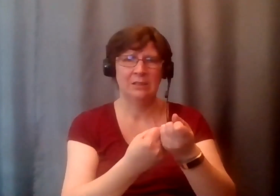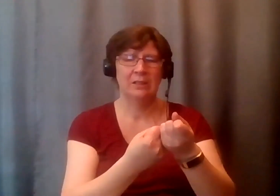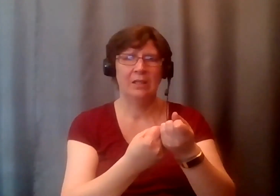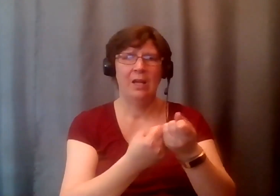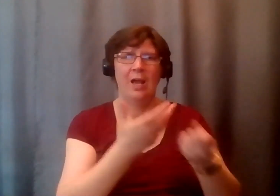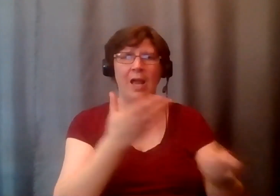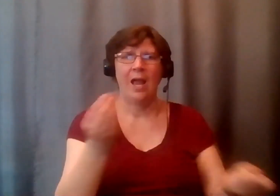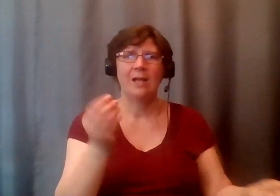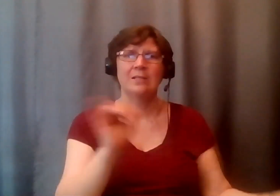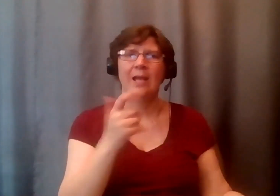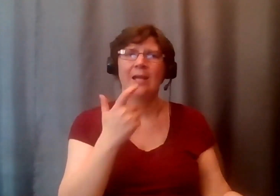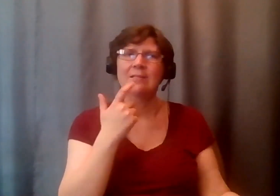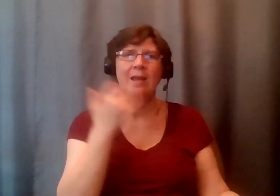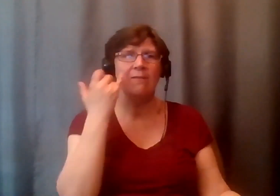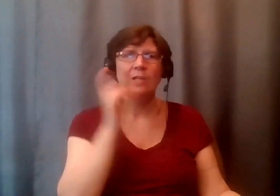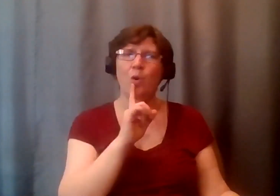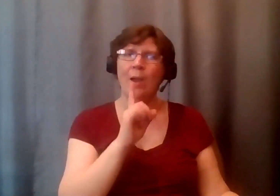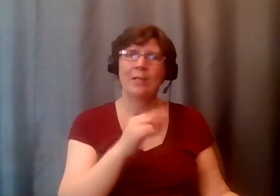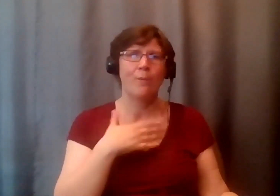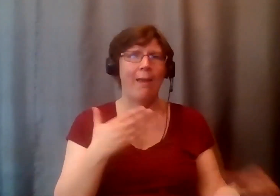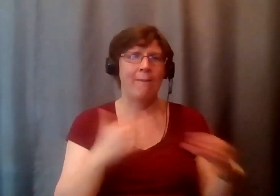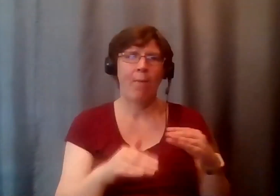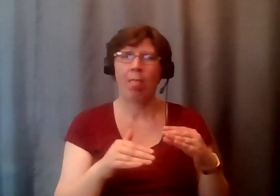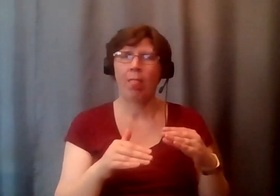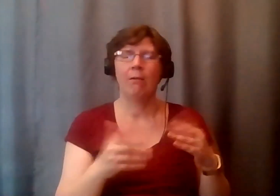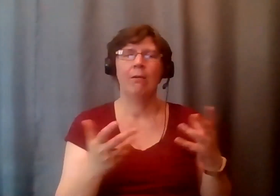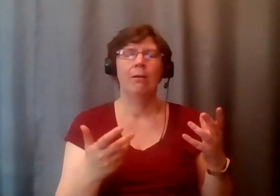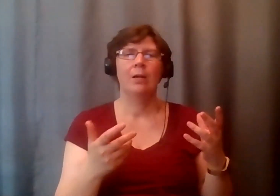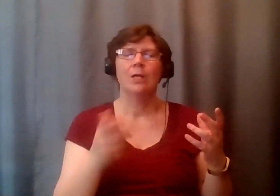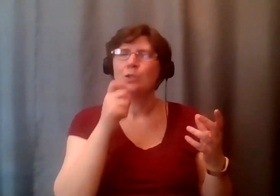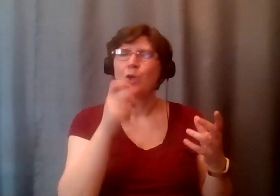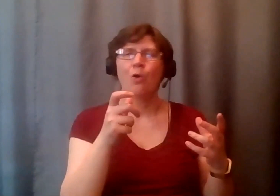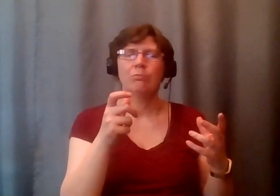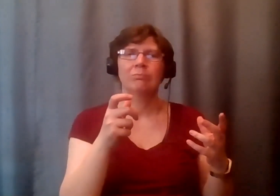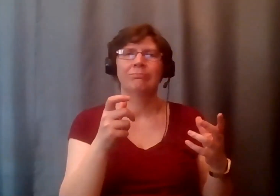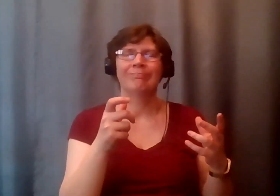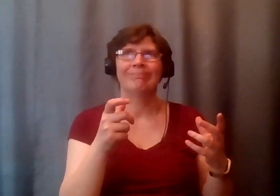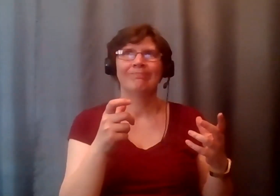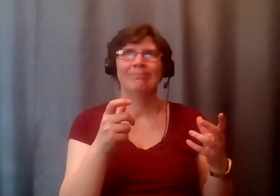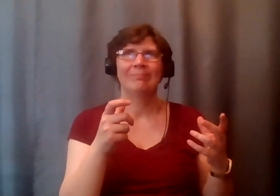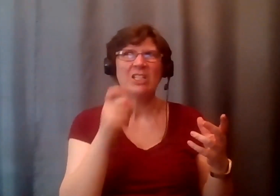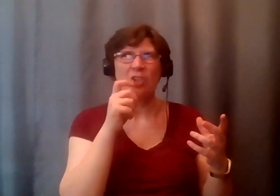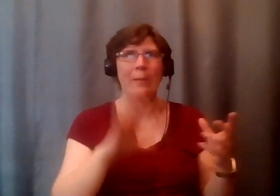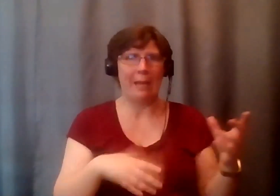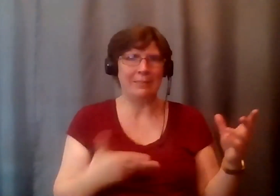And it's like I said, if I don't answer my email, don't take it offensively.